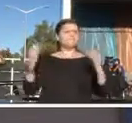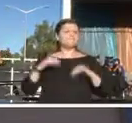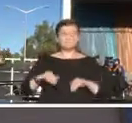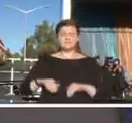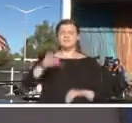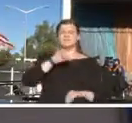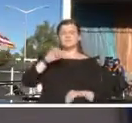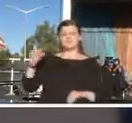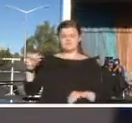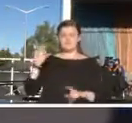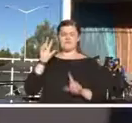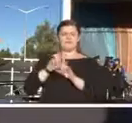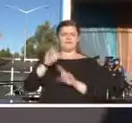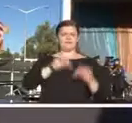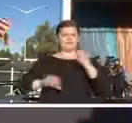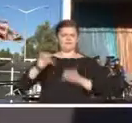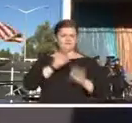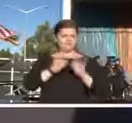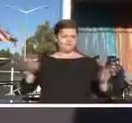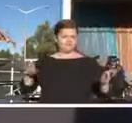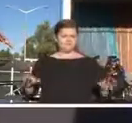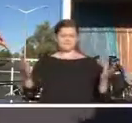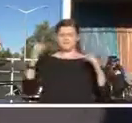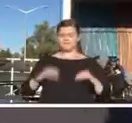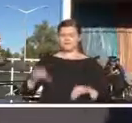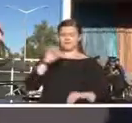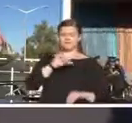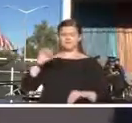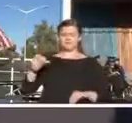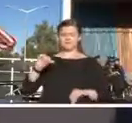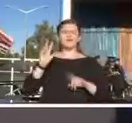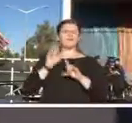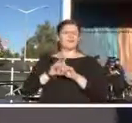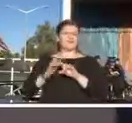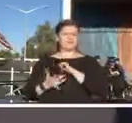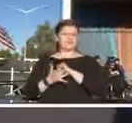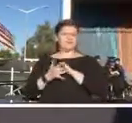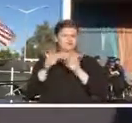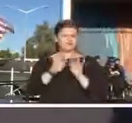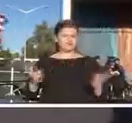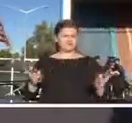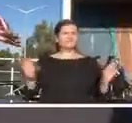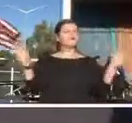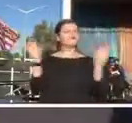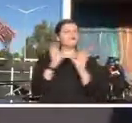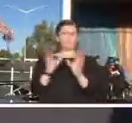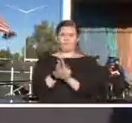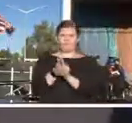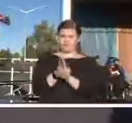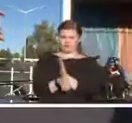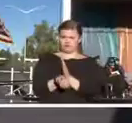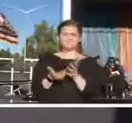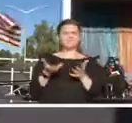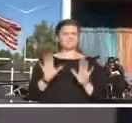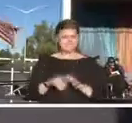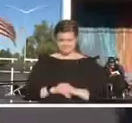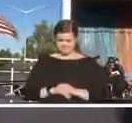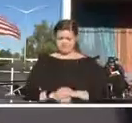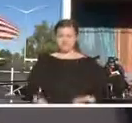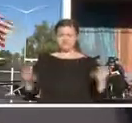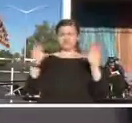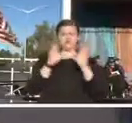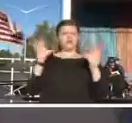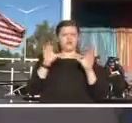Science degree, the Associate in Applied Technology degree, the Certificate of Proficiency, the Certificate